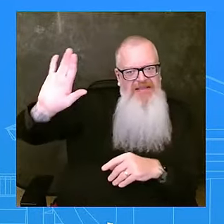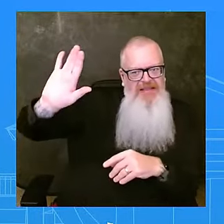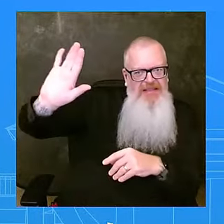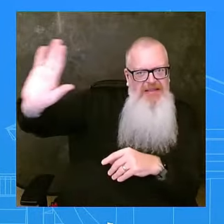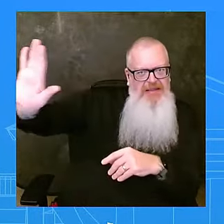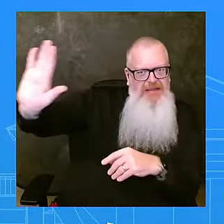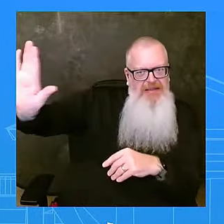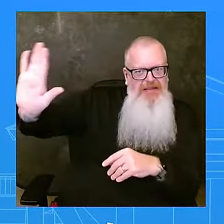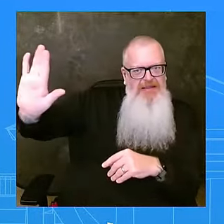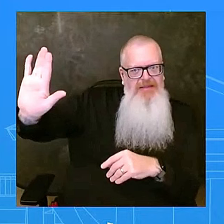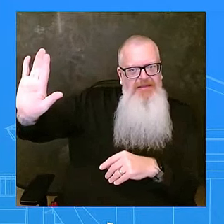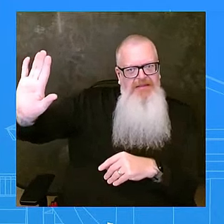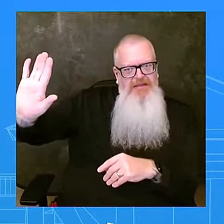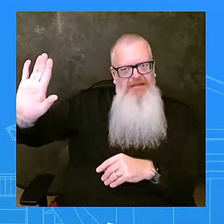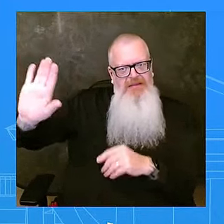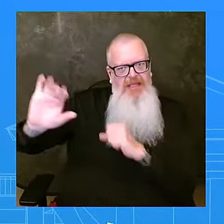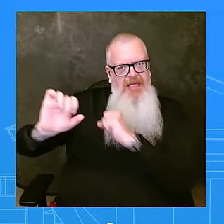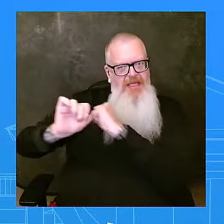campaign capacity.